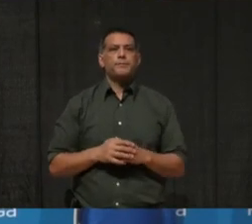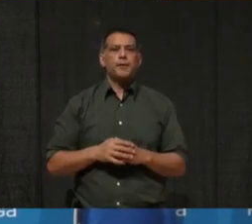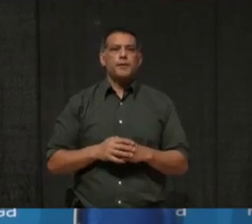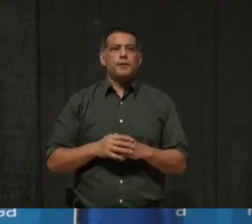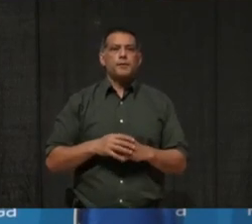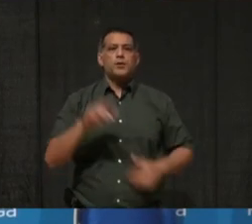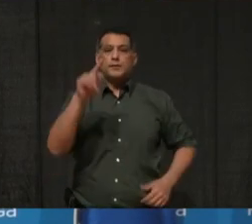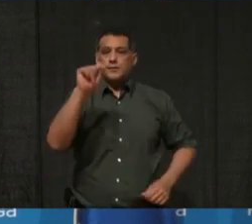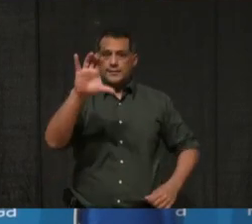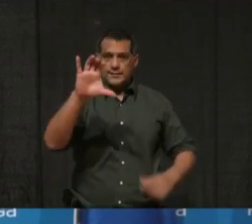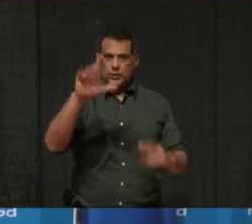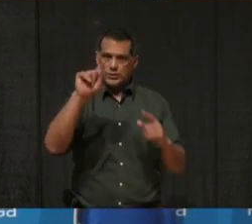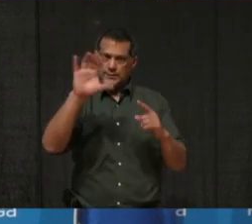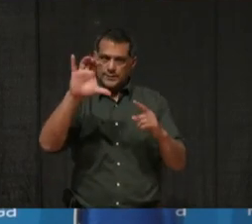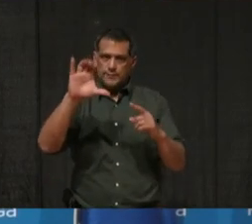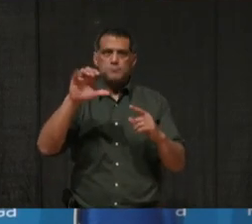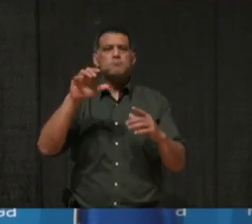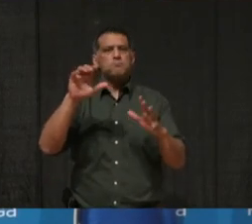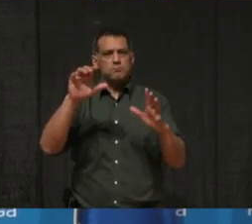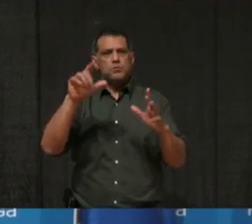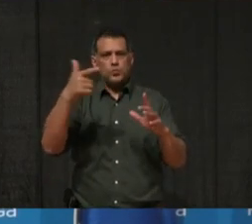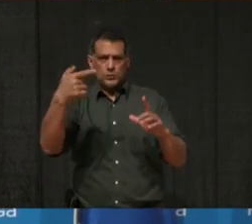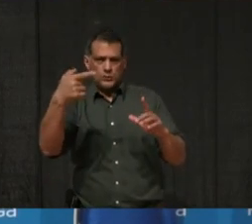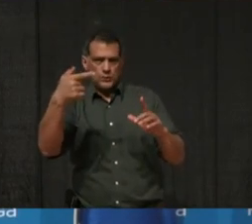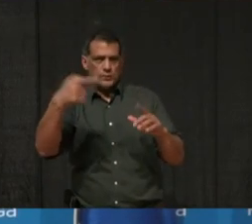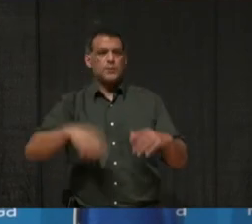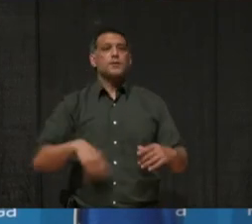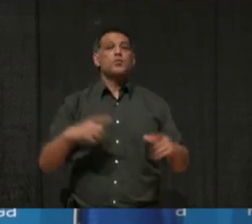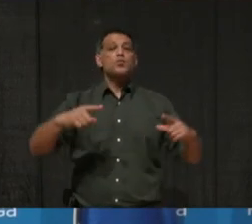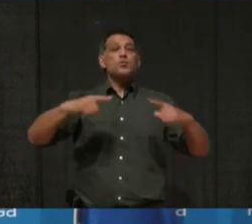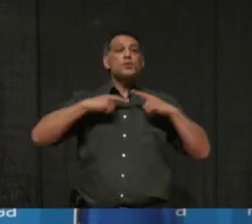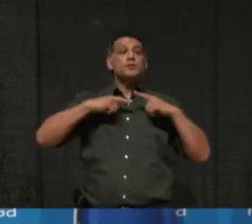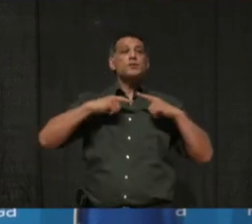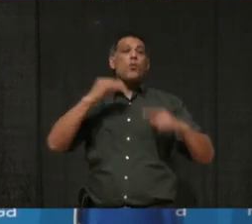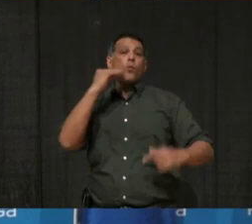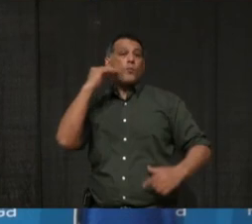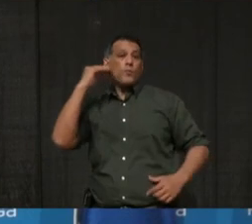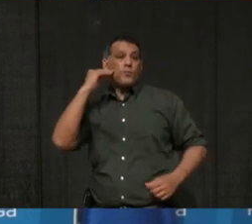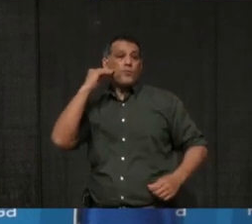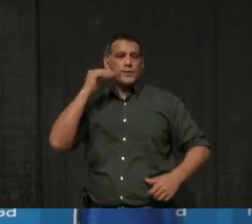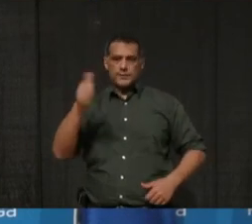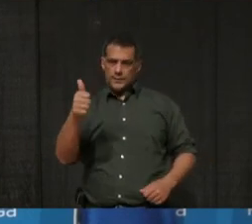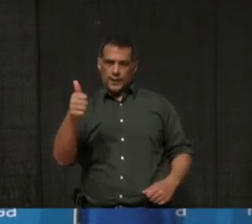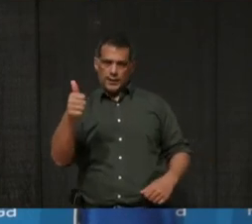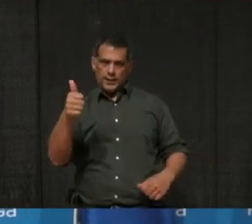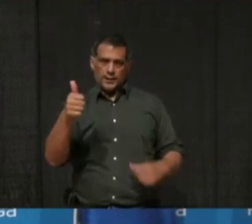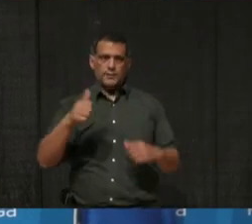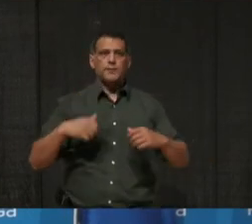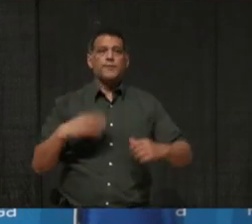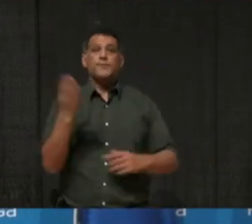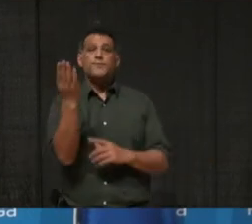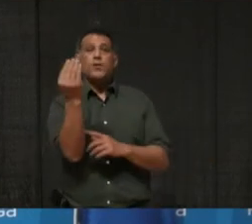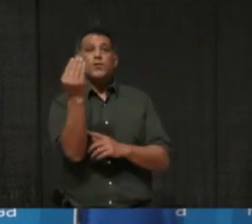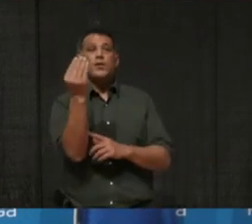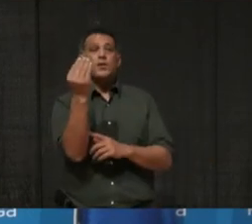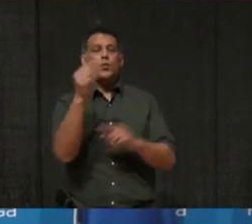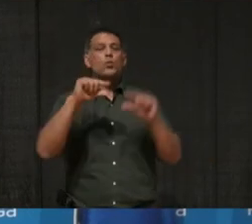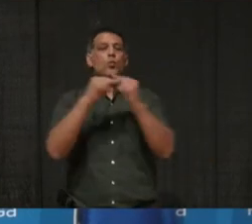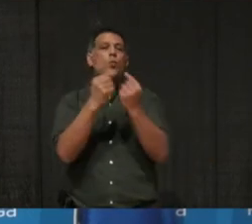homes, 10 retirement homes, and 14 group homes or assisted living facilities in active